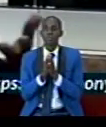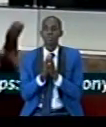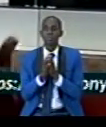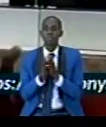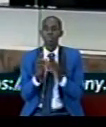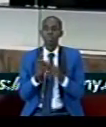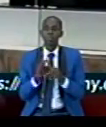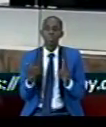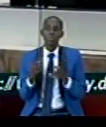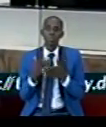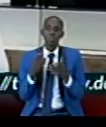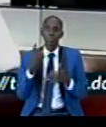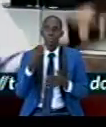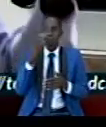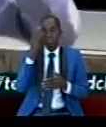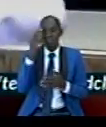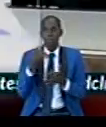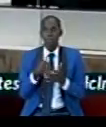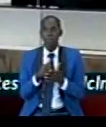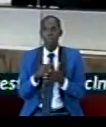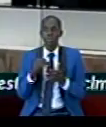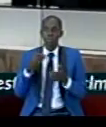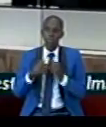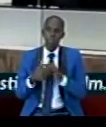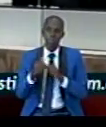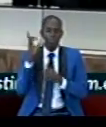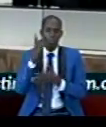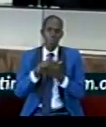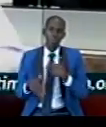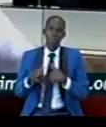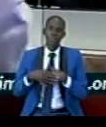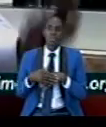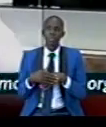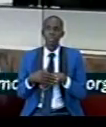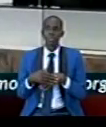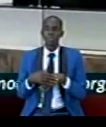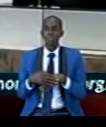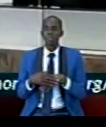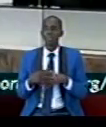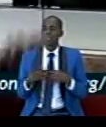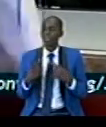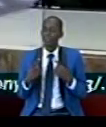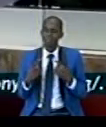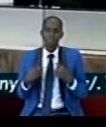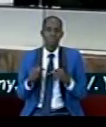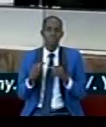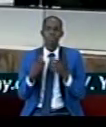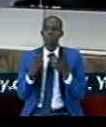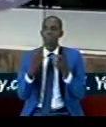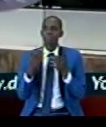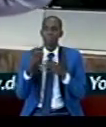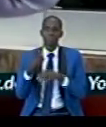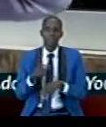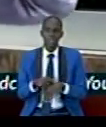know, they will come back. I tried several times.